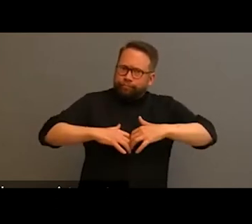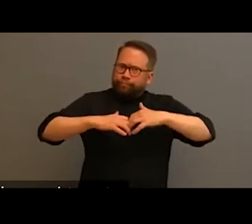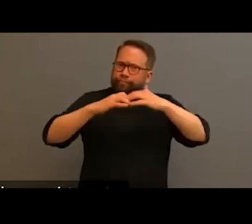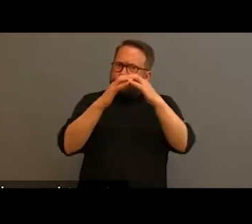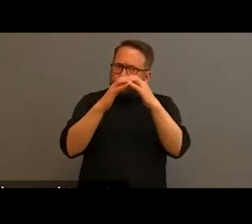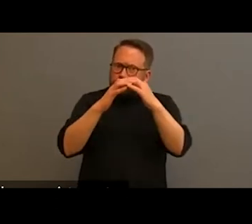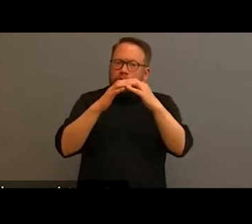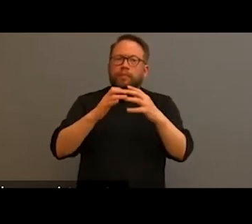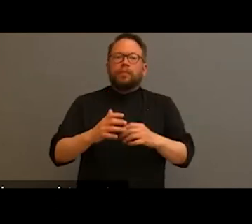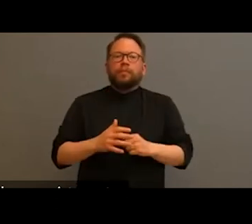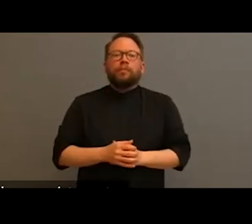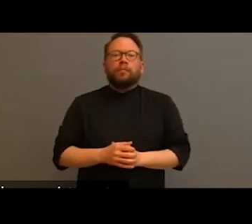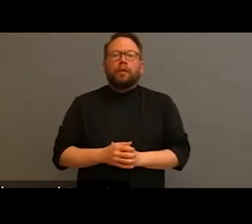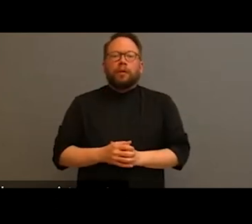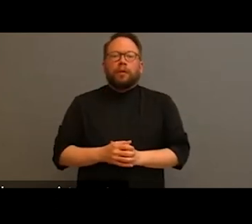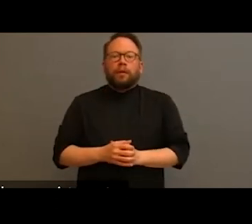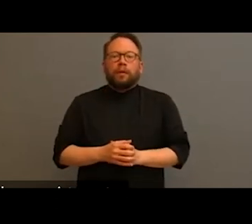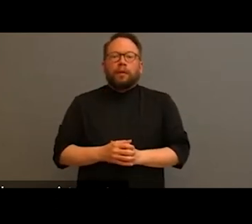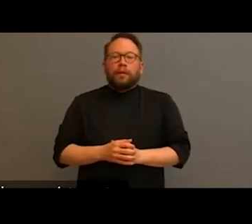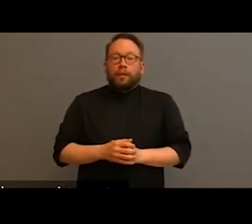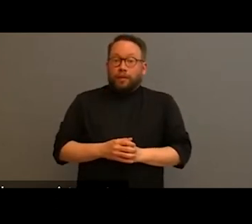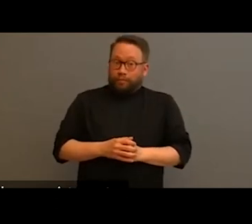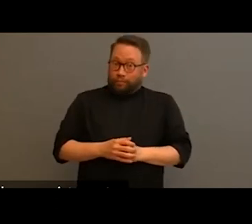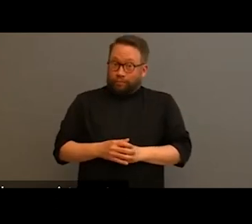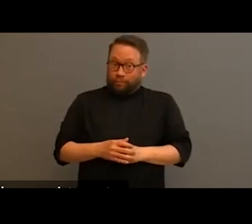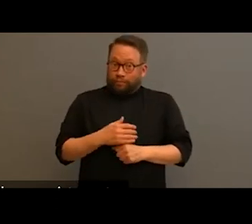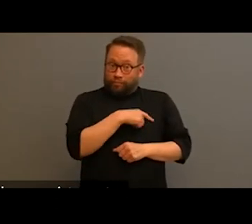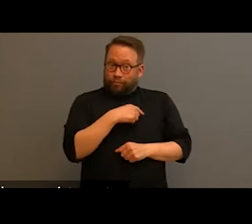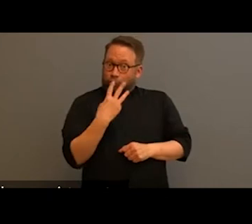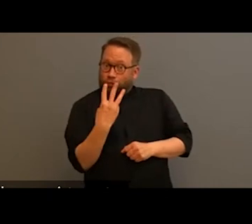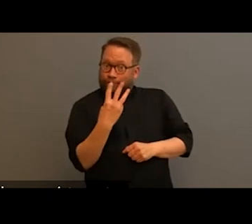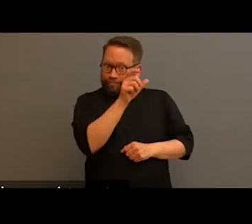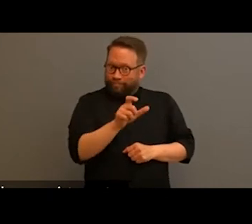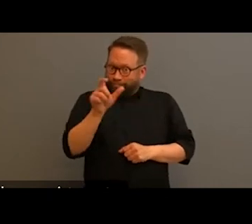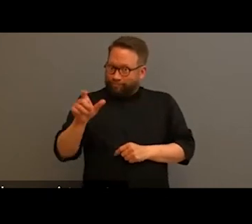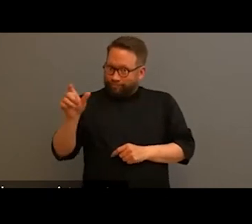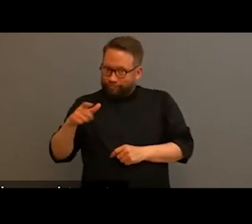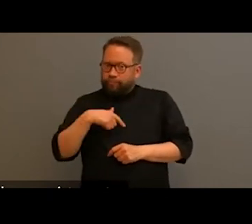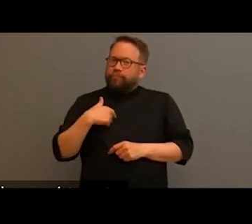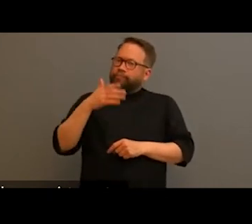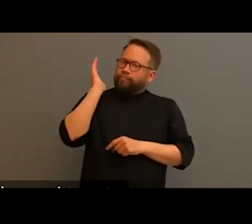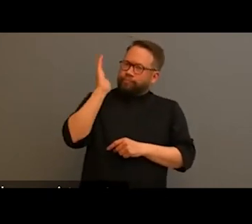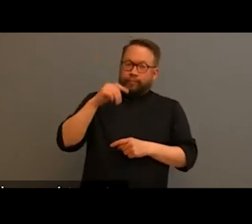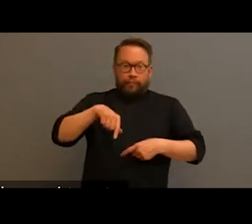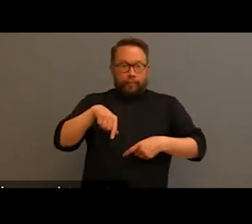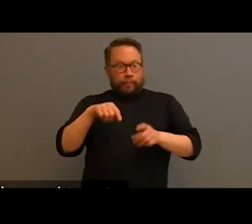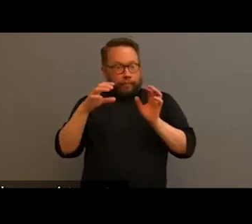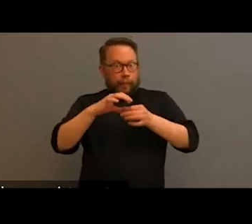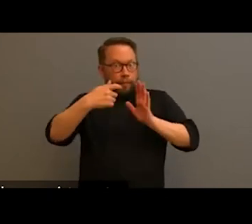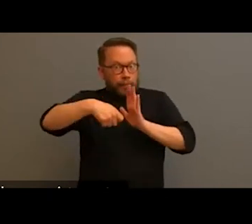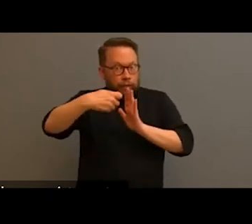We are 3 lecturers in this project. It's me, Johanna Söderström.